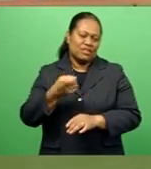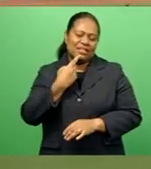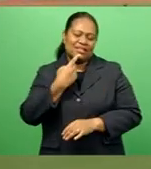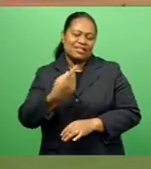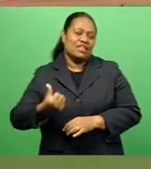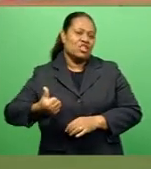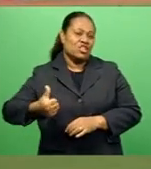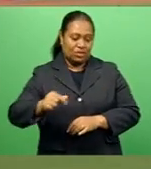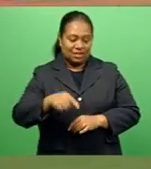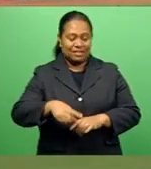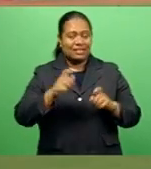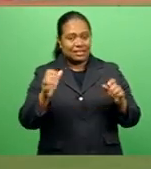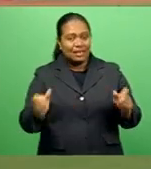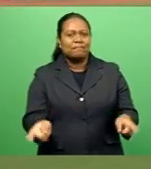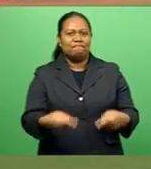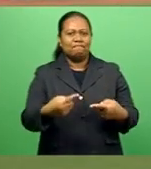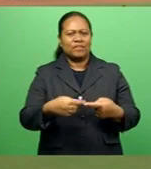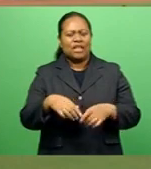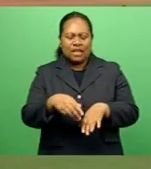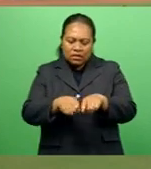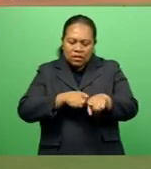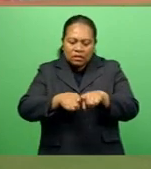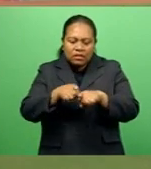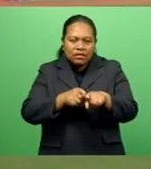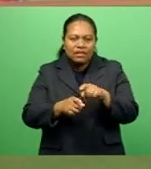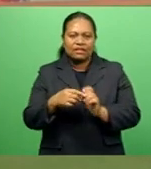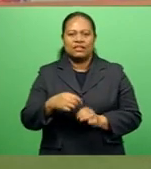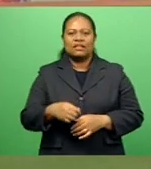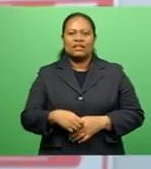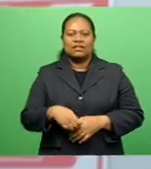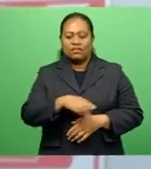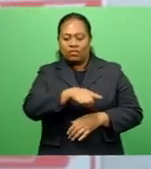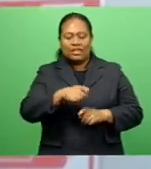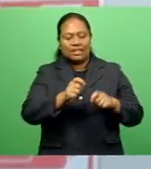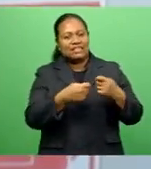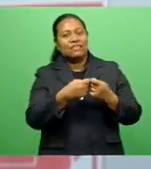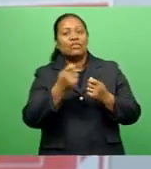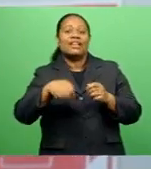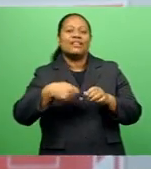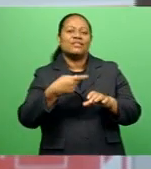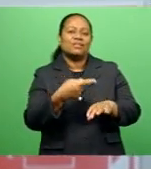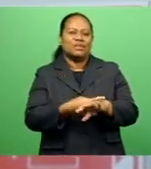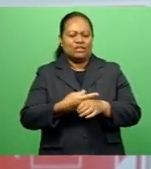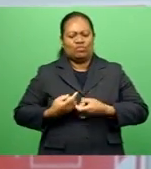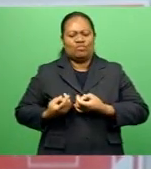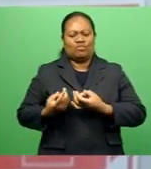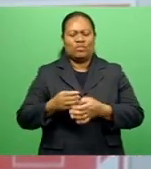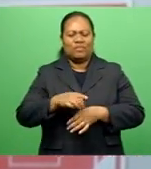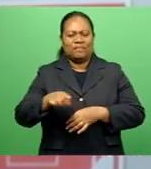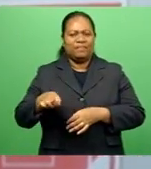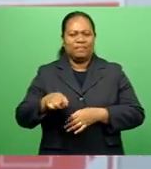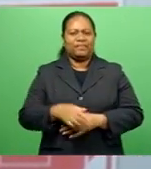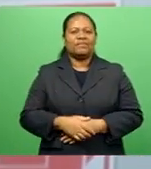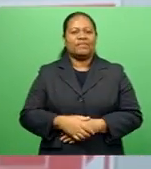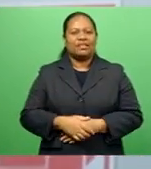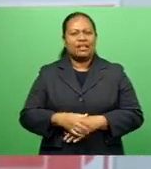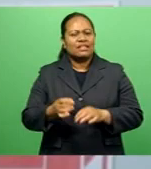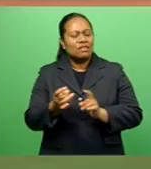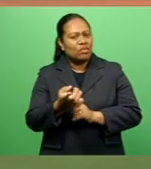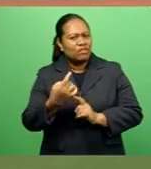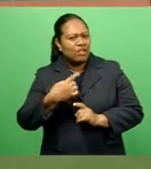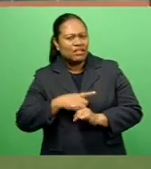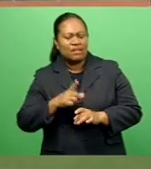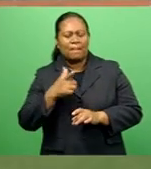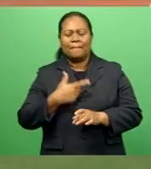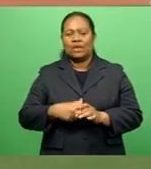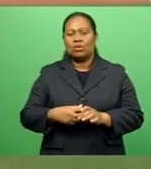using this match as a learning curve for next week. The first game was a very important game for us. Nevertheless, we lost